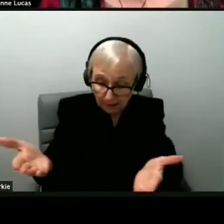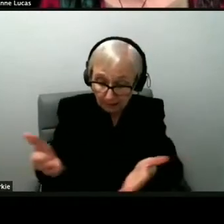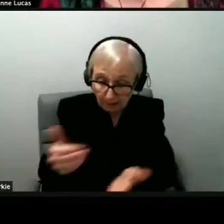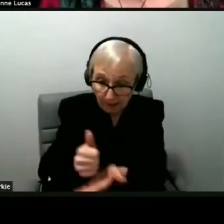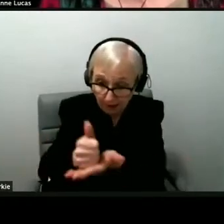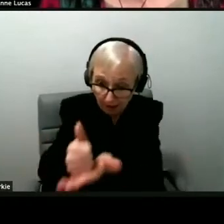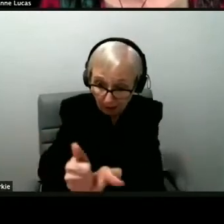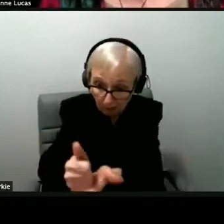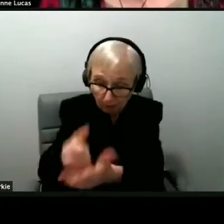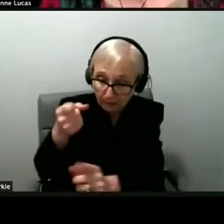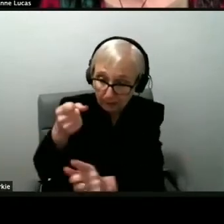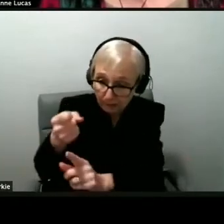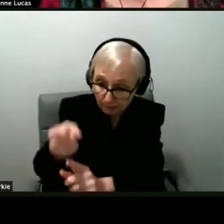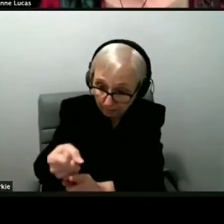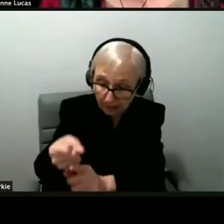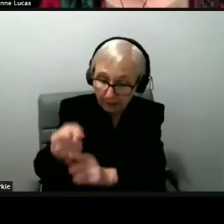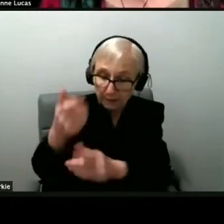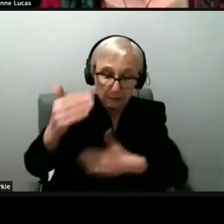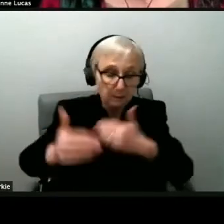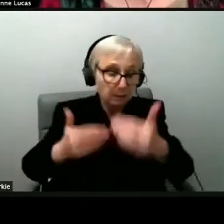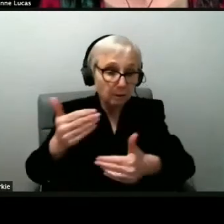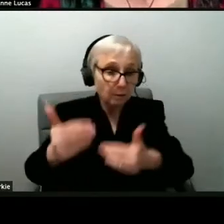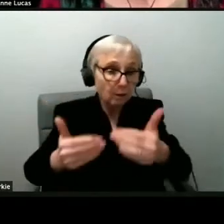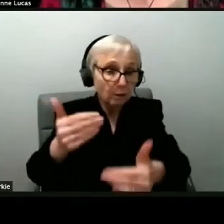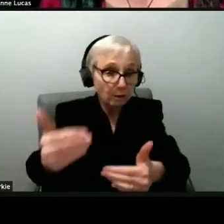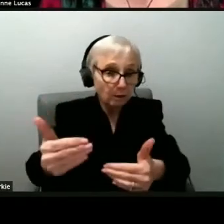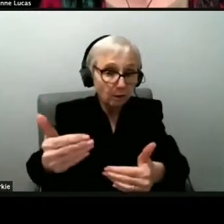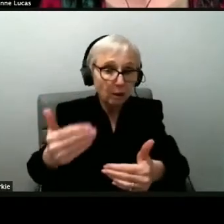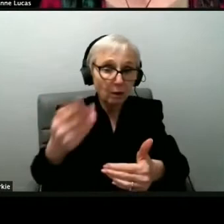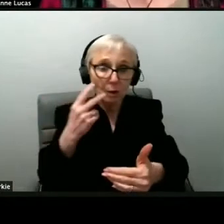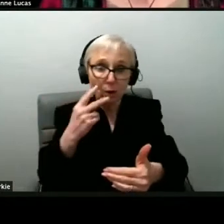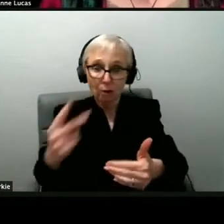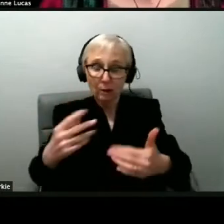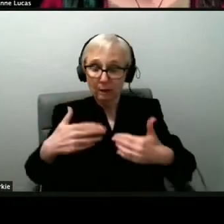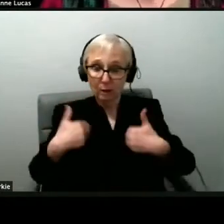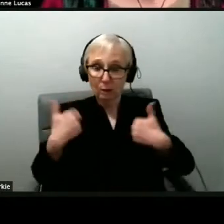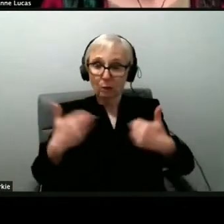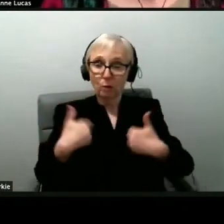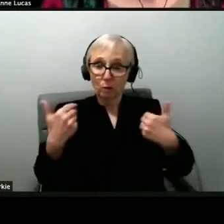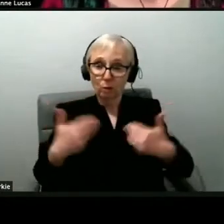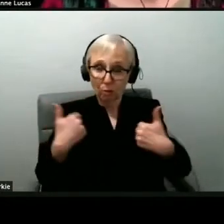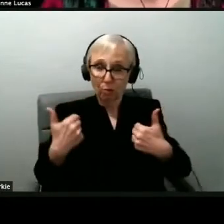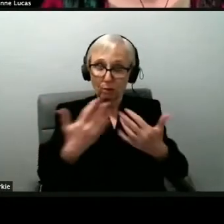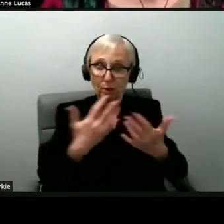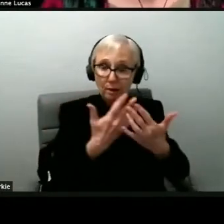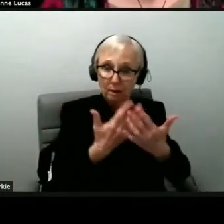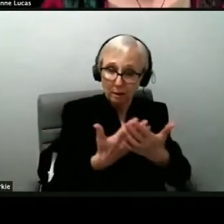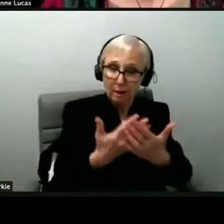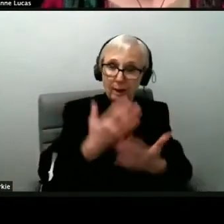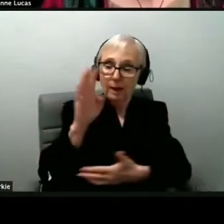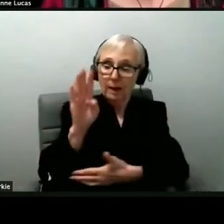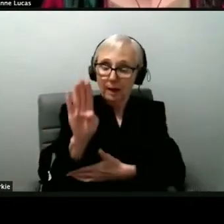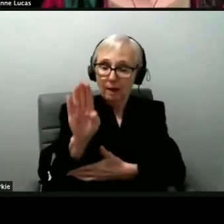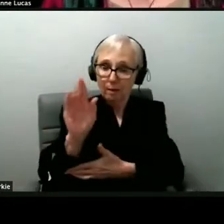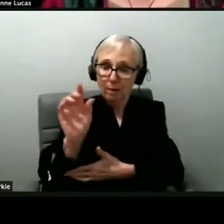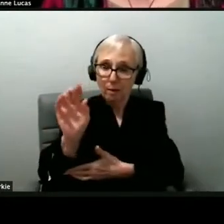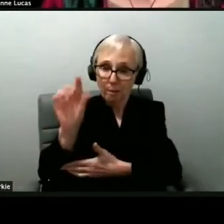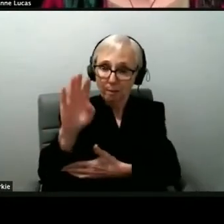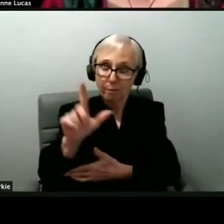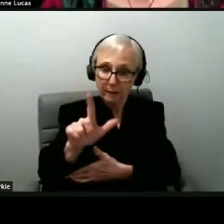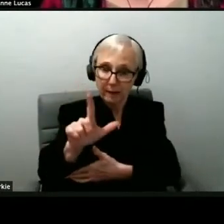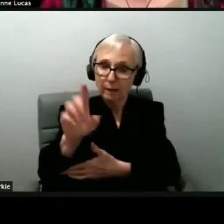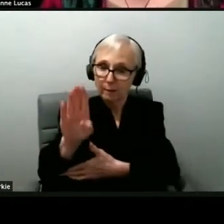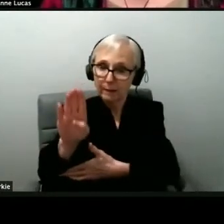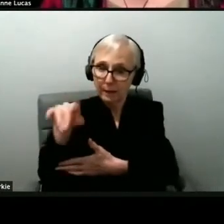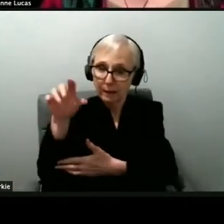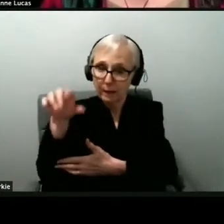them is having any type of progress on them. We want to look out for the youth, the formerly incarcerated, and the LGBTQI, because those are the populations